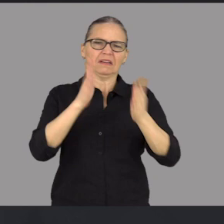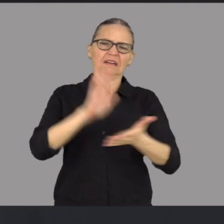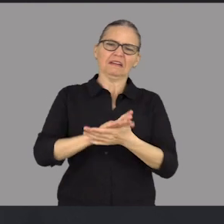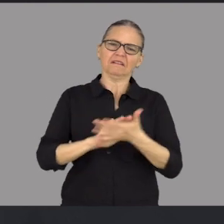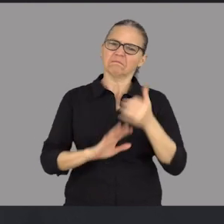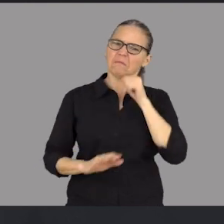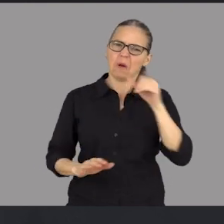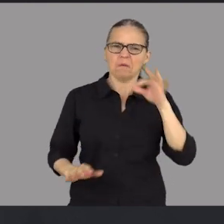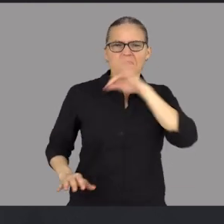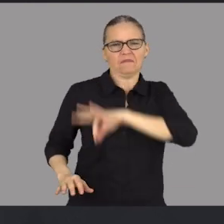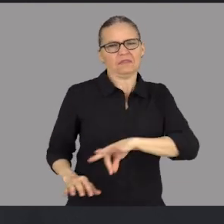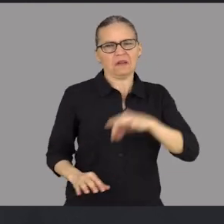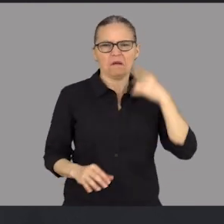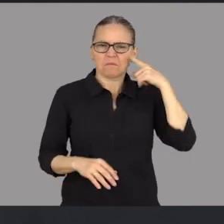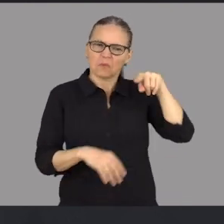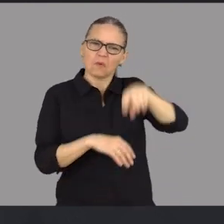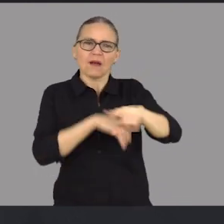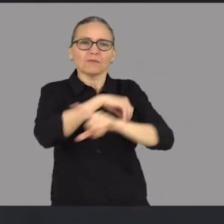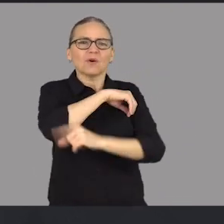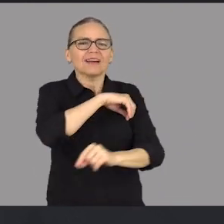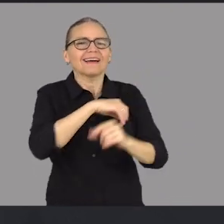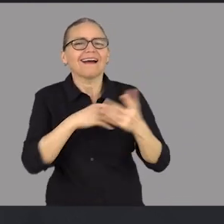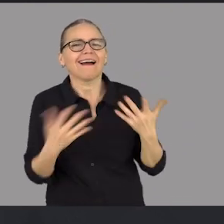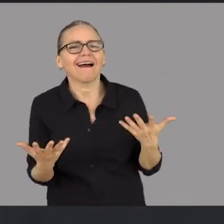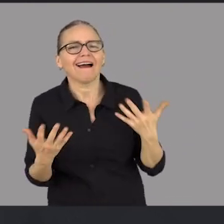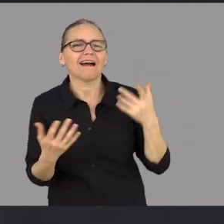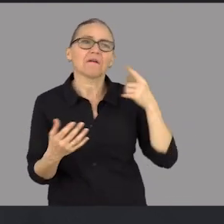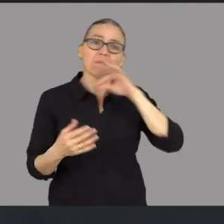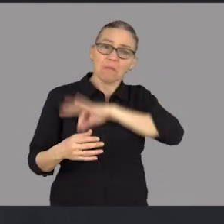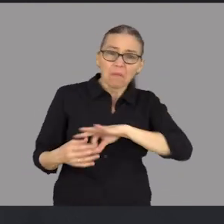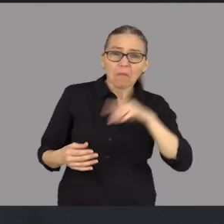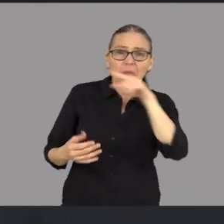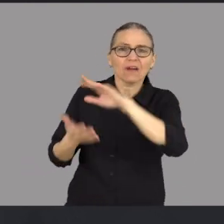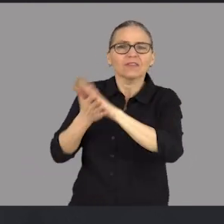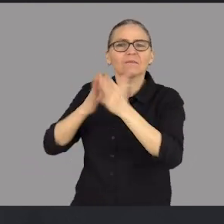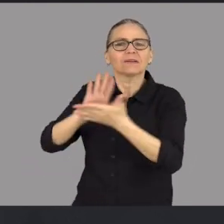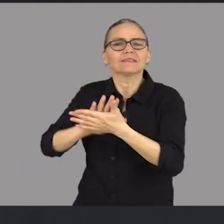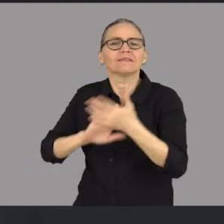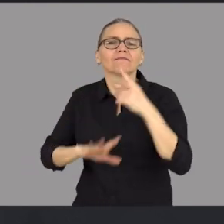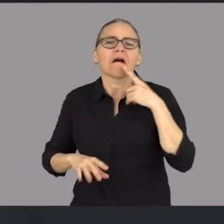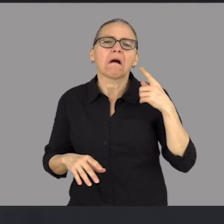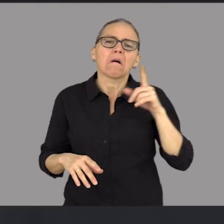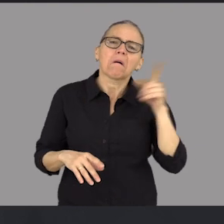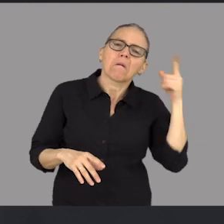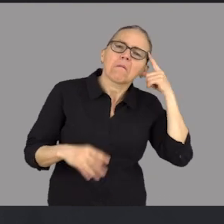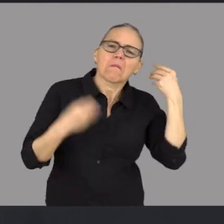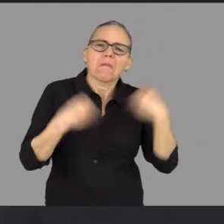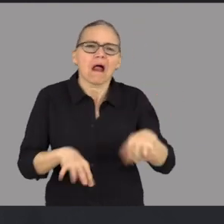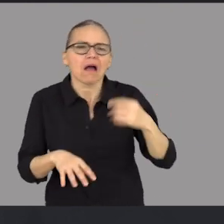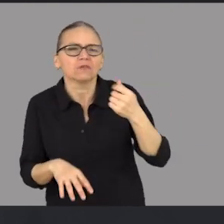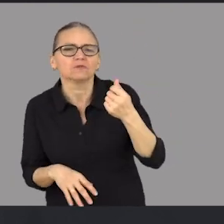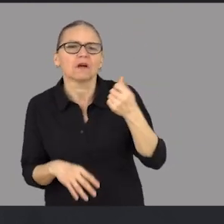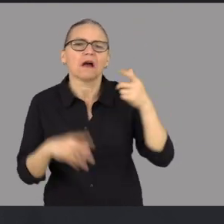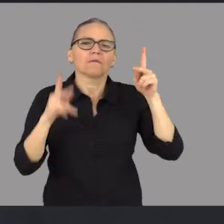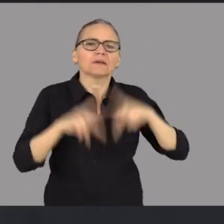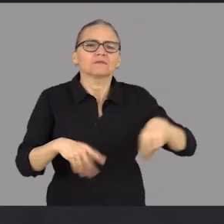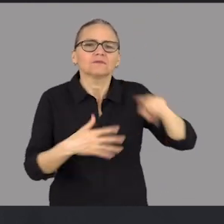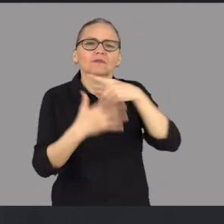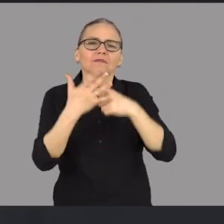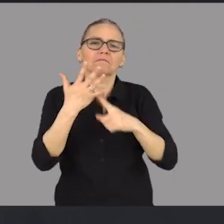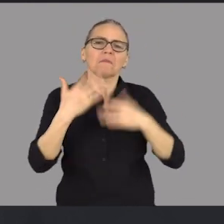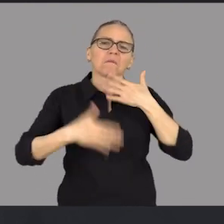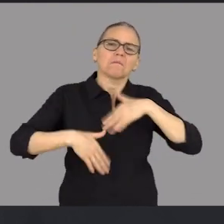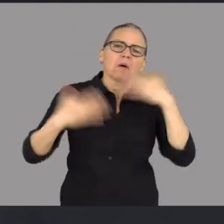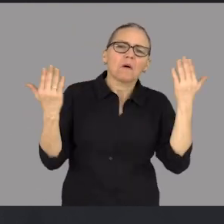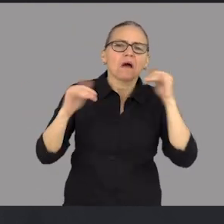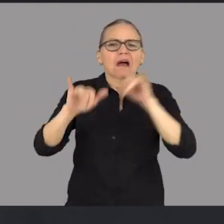more work, that you're going to have to make so many accommodations, and that it won't be good for your business. It won't be profitable.